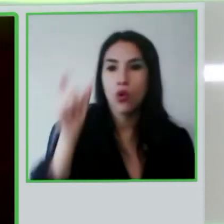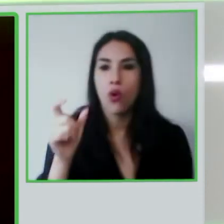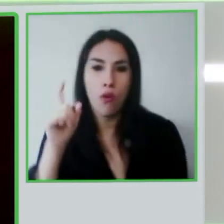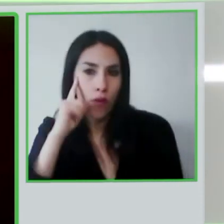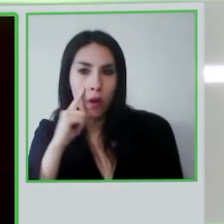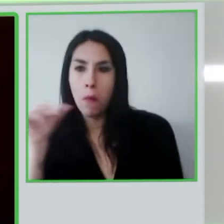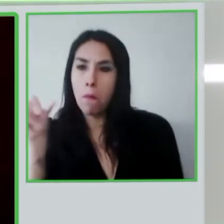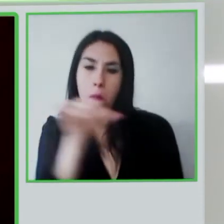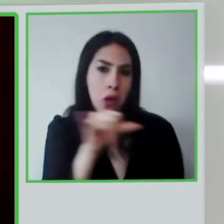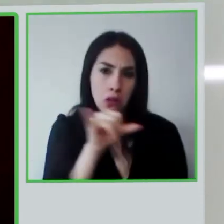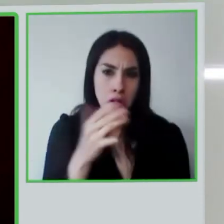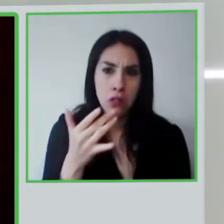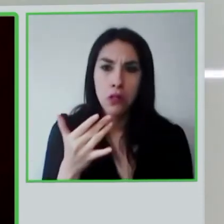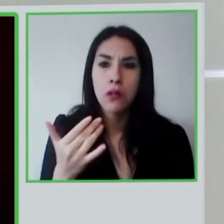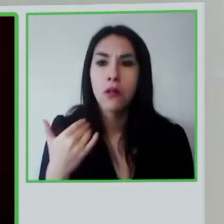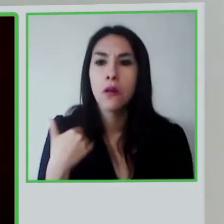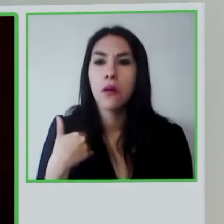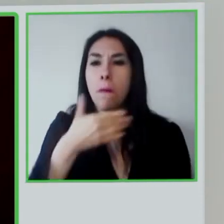way?